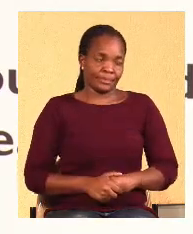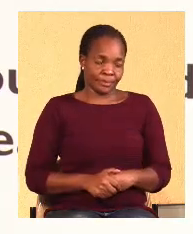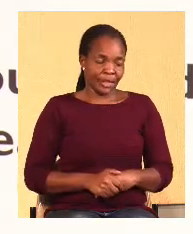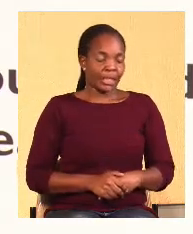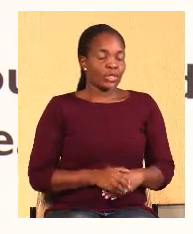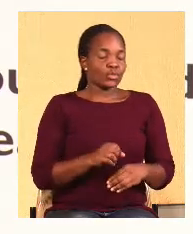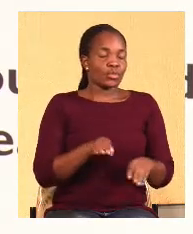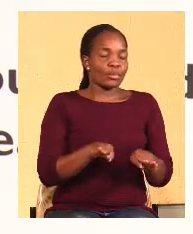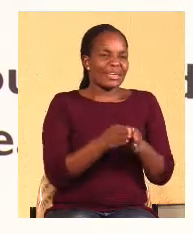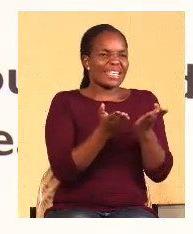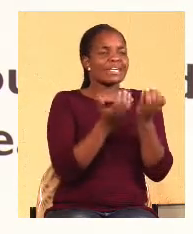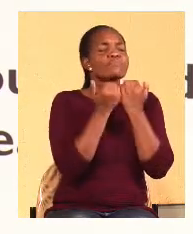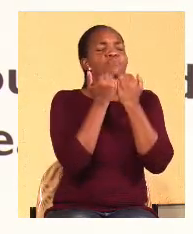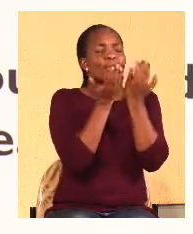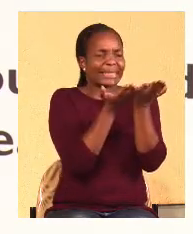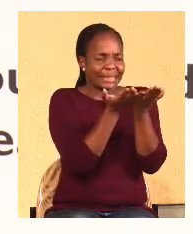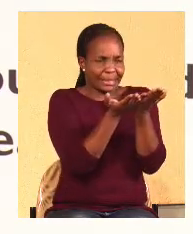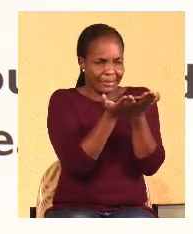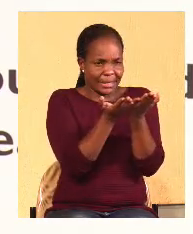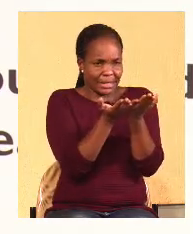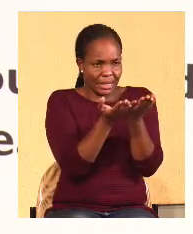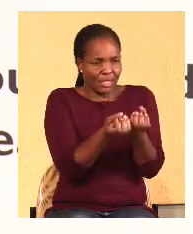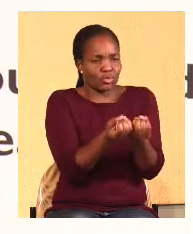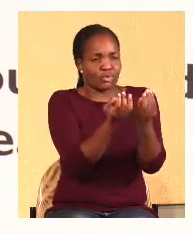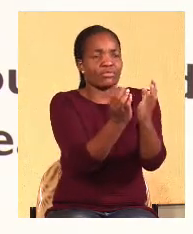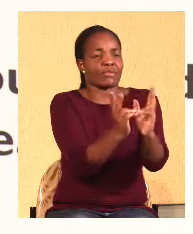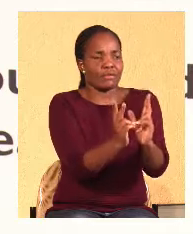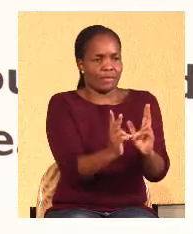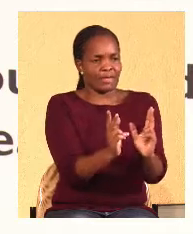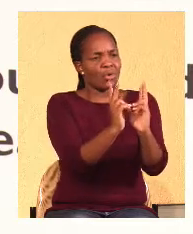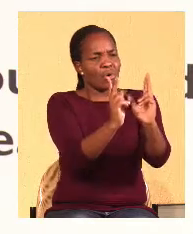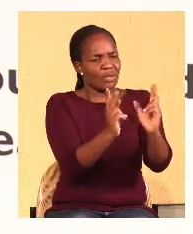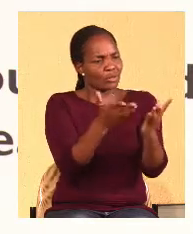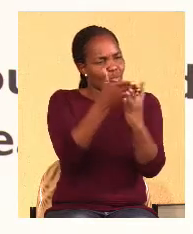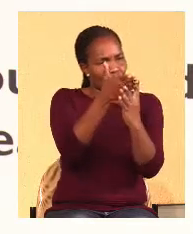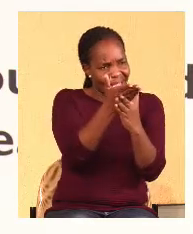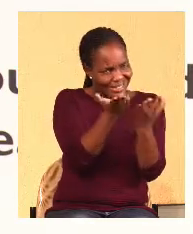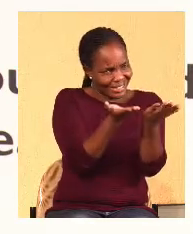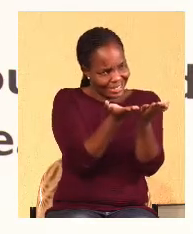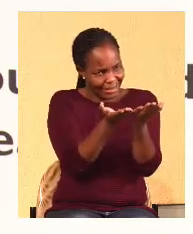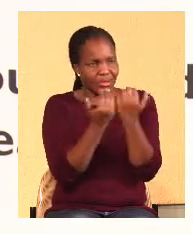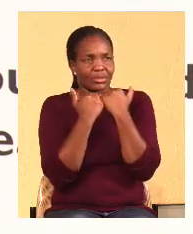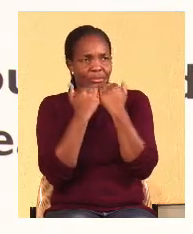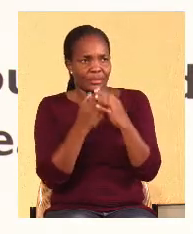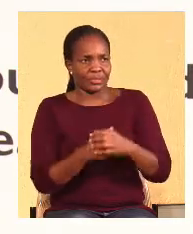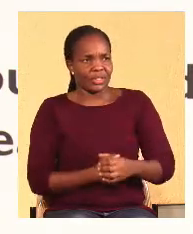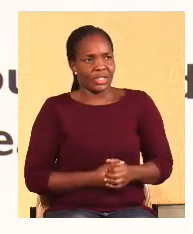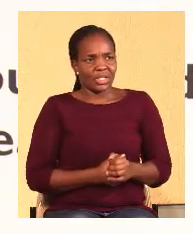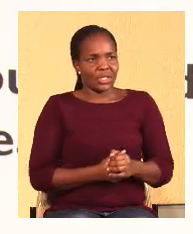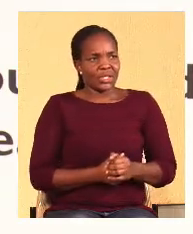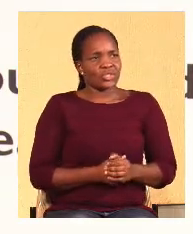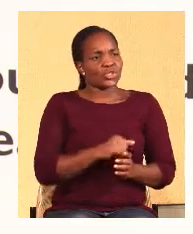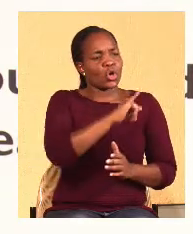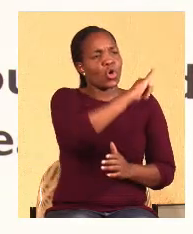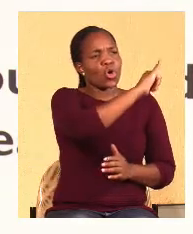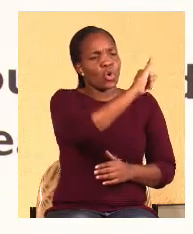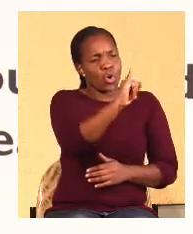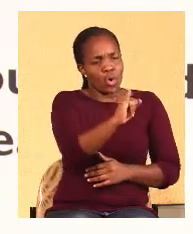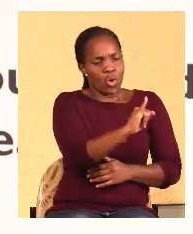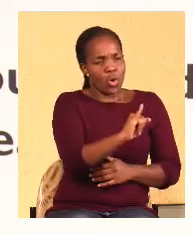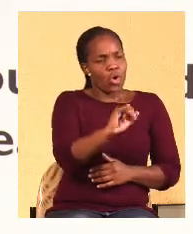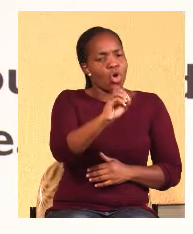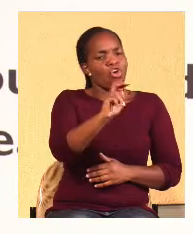people? That's the first point. And what we realize is, so the zones are not taking away from the regions. Zones really is